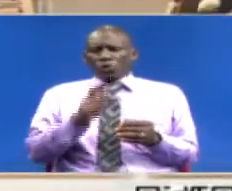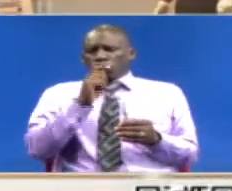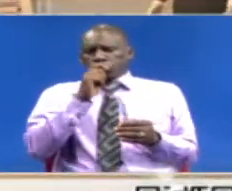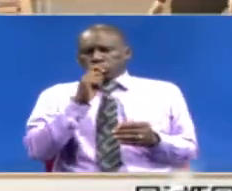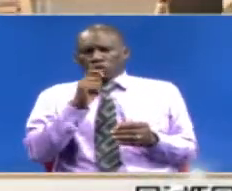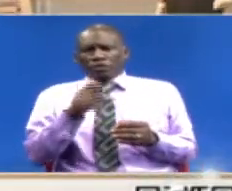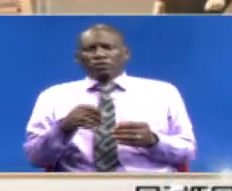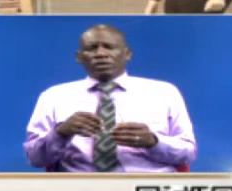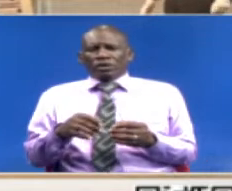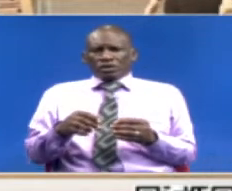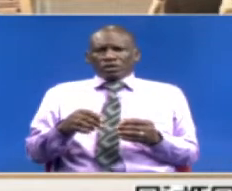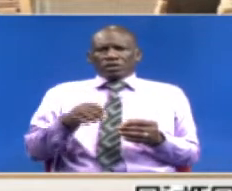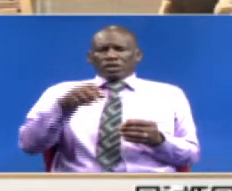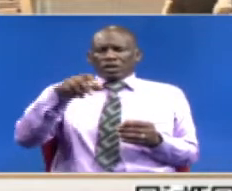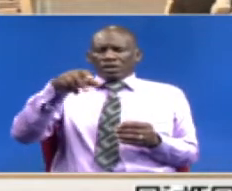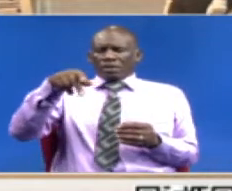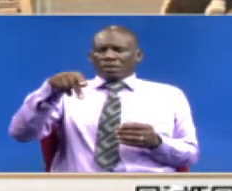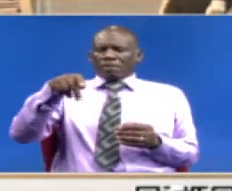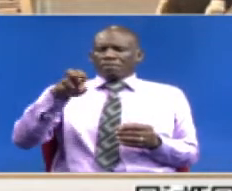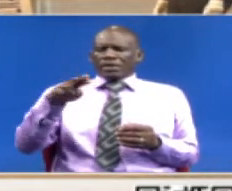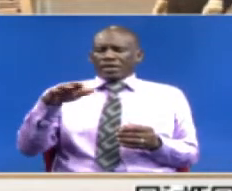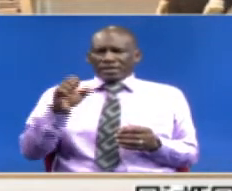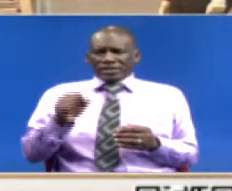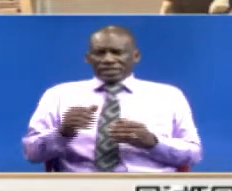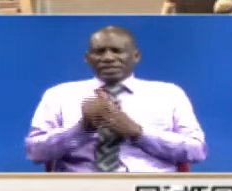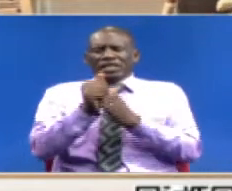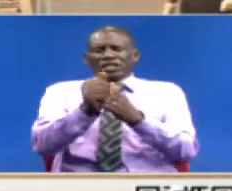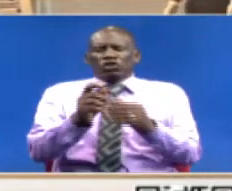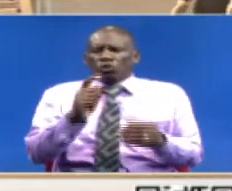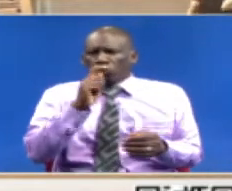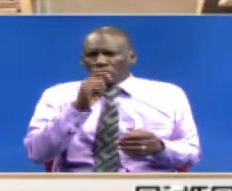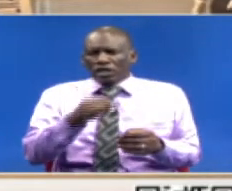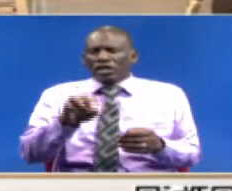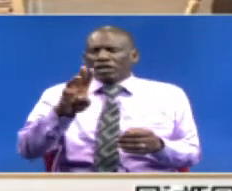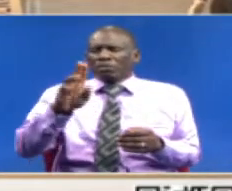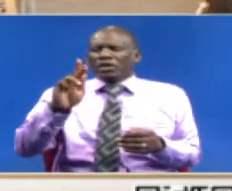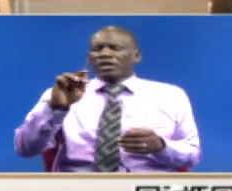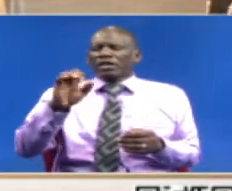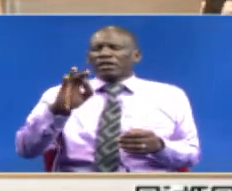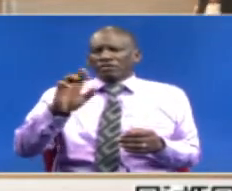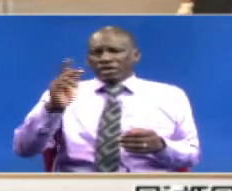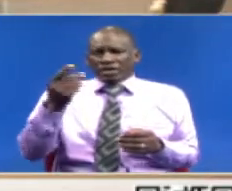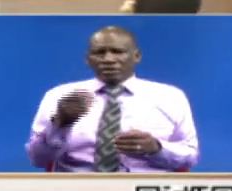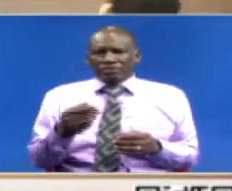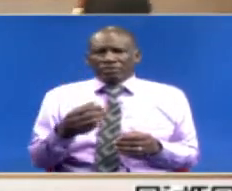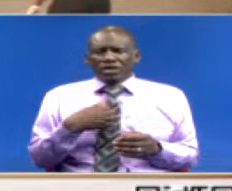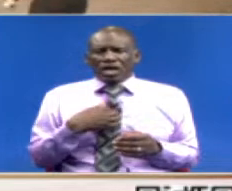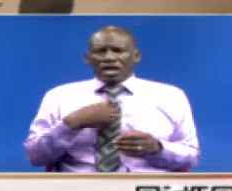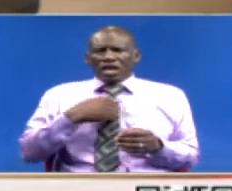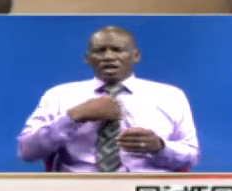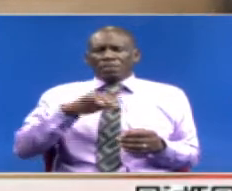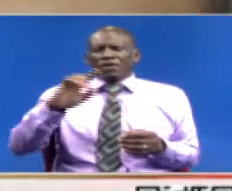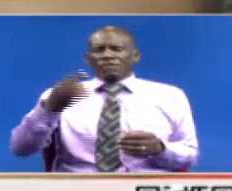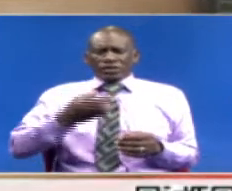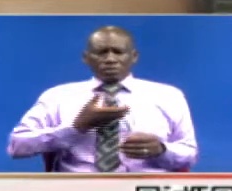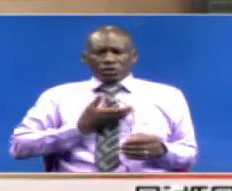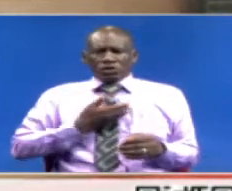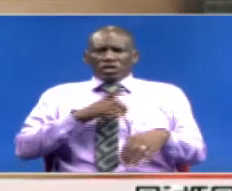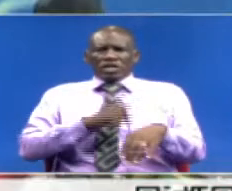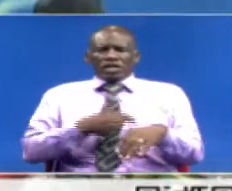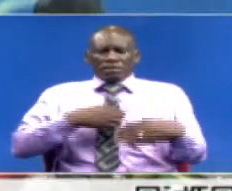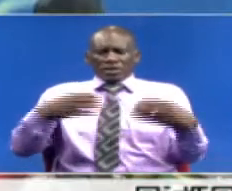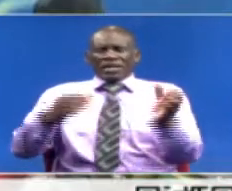Paris Gidiga is the current head of referees in WKF Kenya. I got my first medal when I was in class